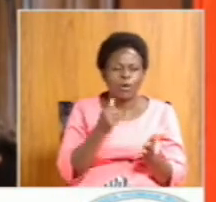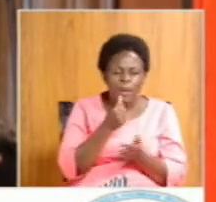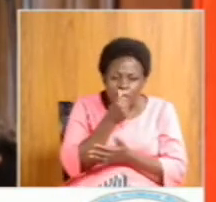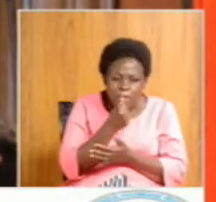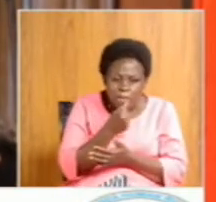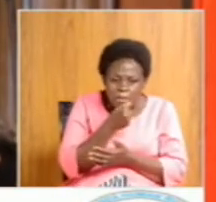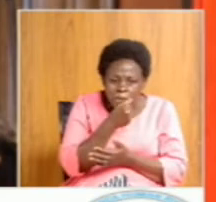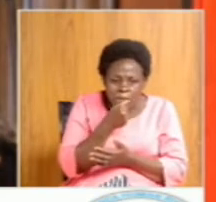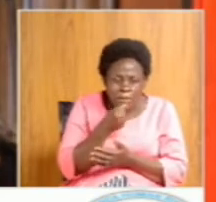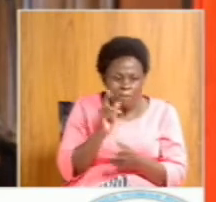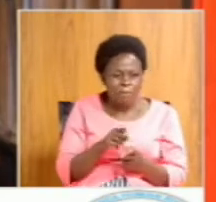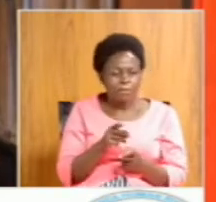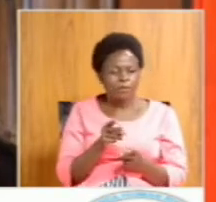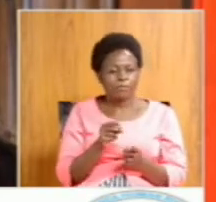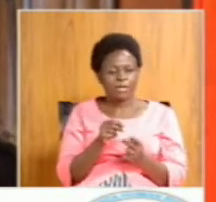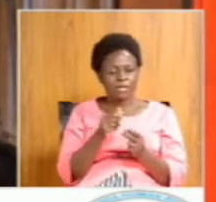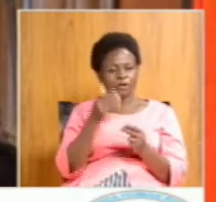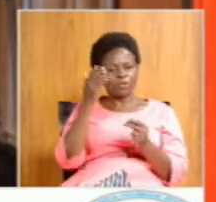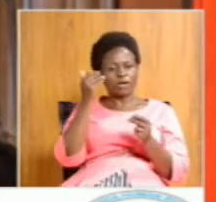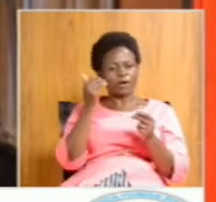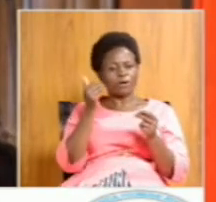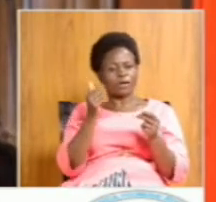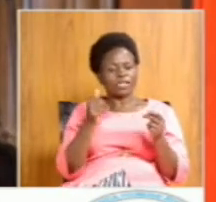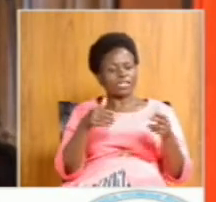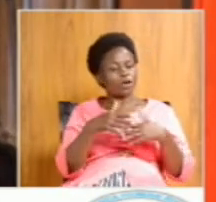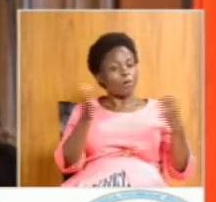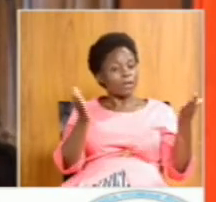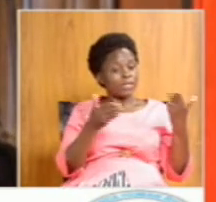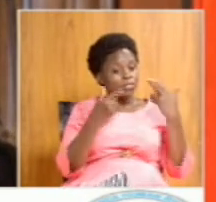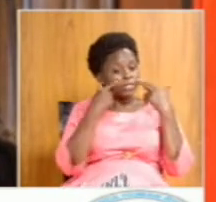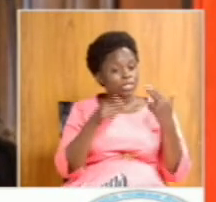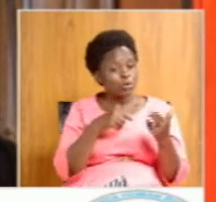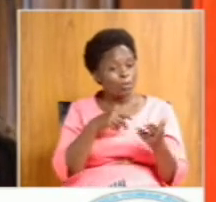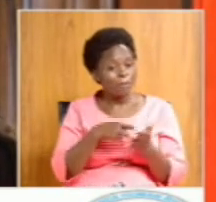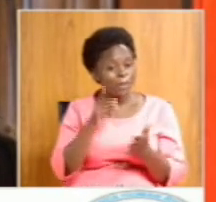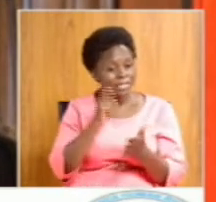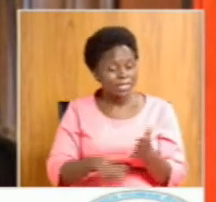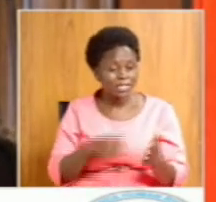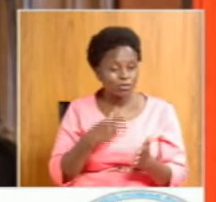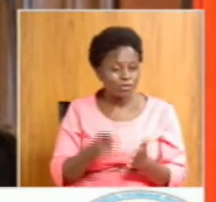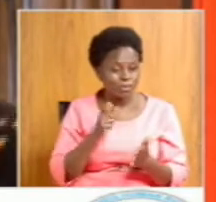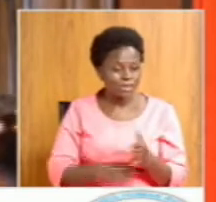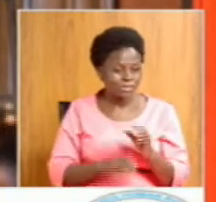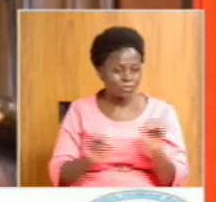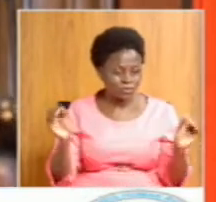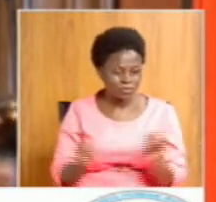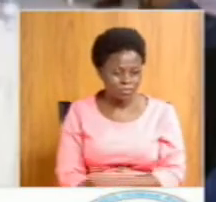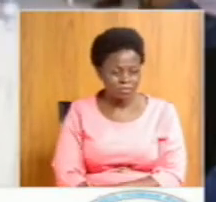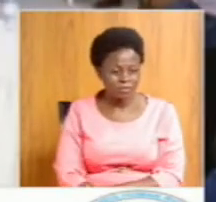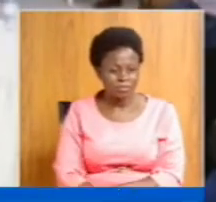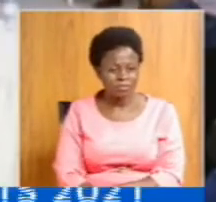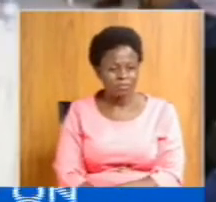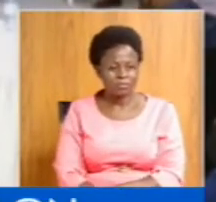secrecy in people who pay money why doesn't it see who pays taxes and who doesn't pay taxes thank you very much thank